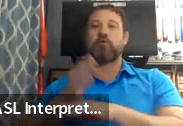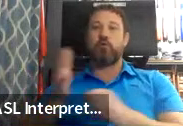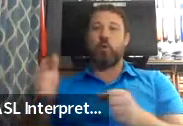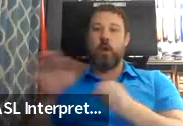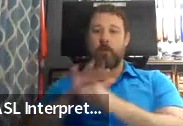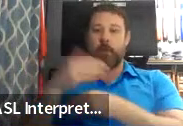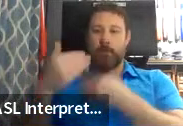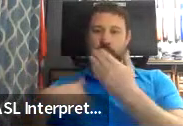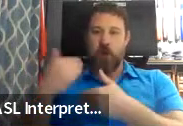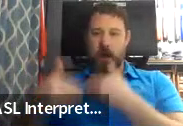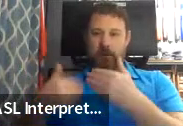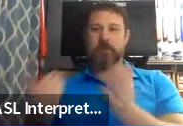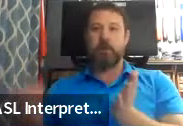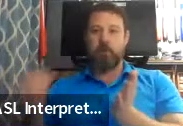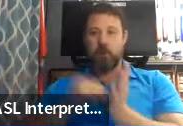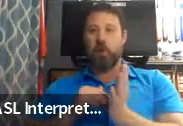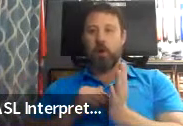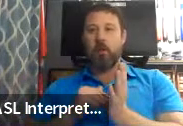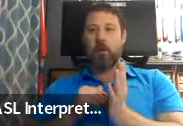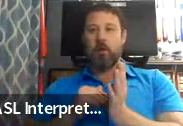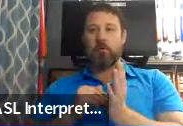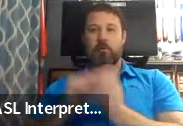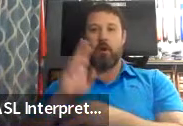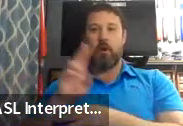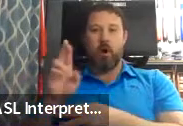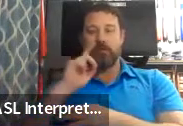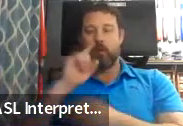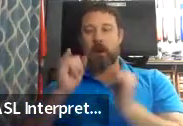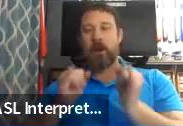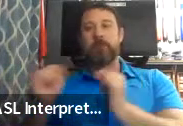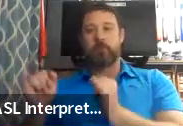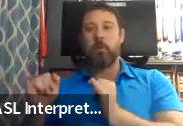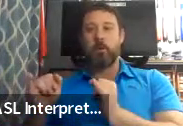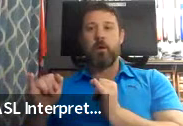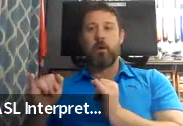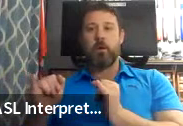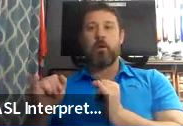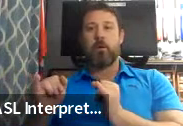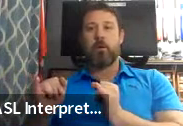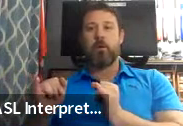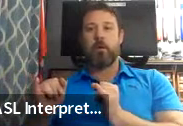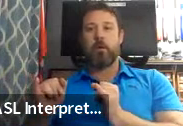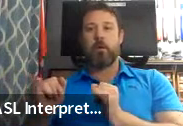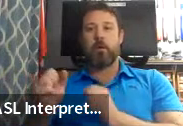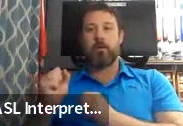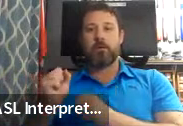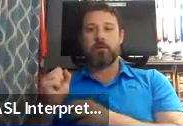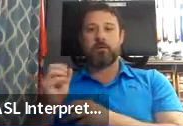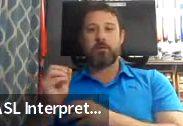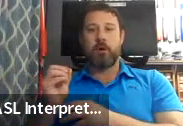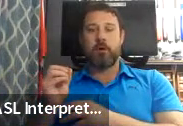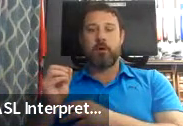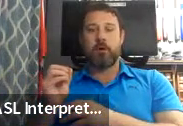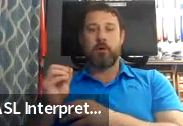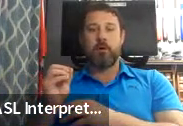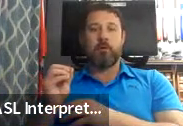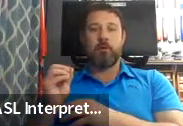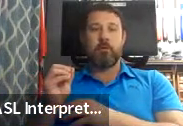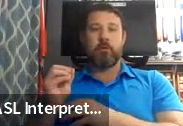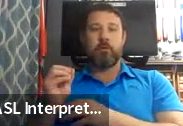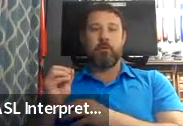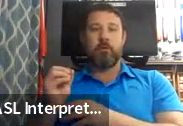the renewals or RRs for these individuals. And so this is kind of just a